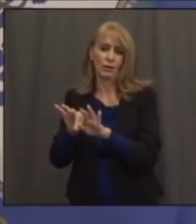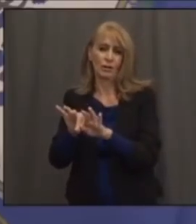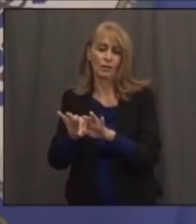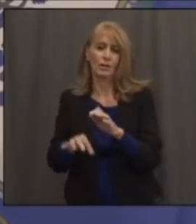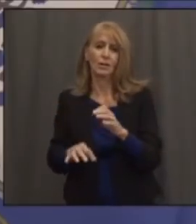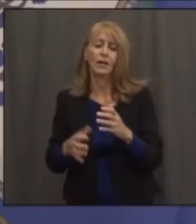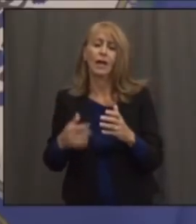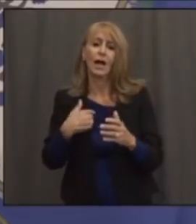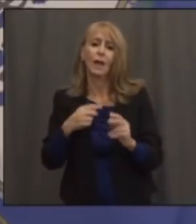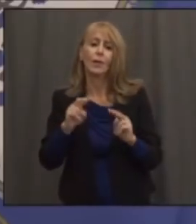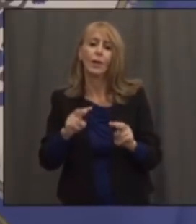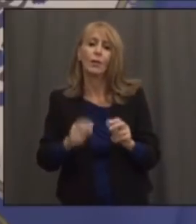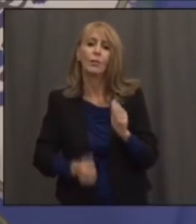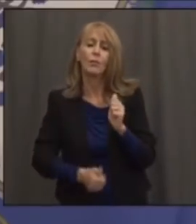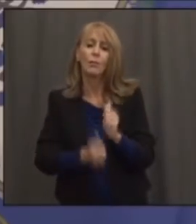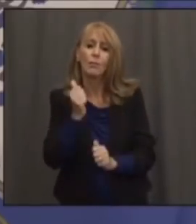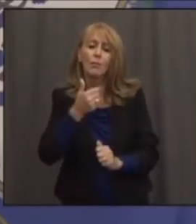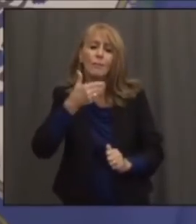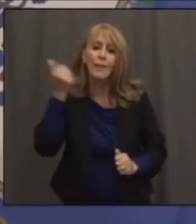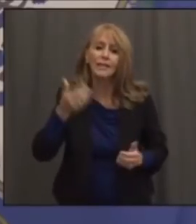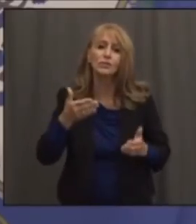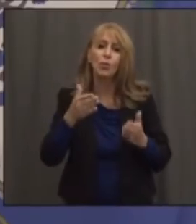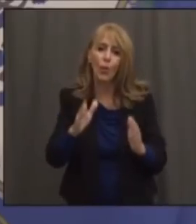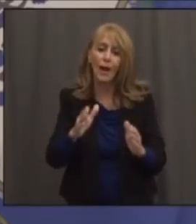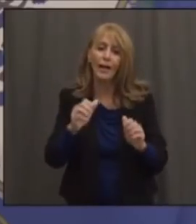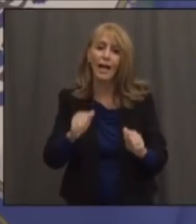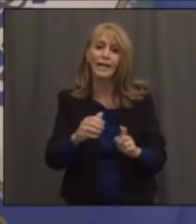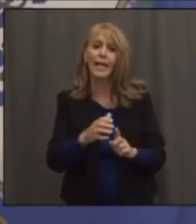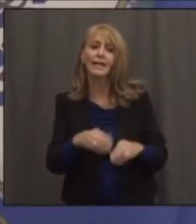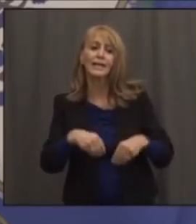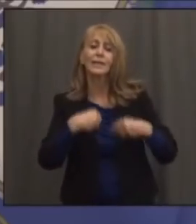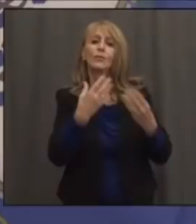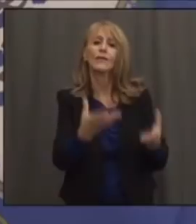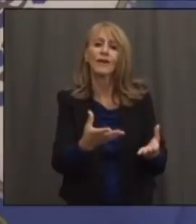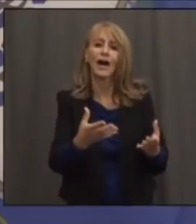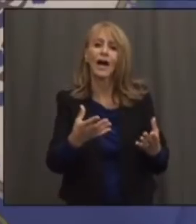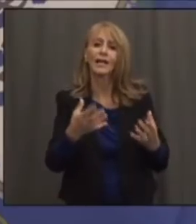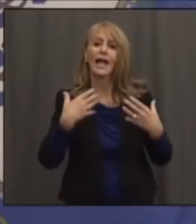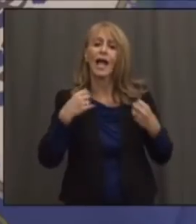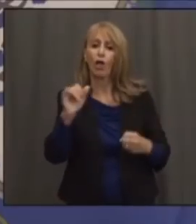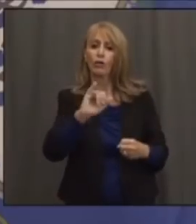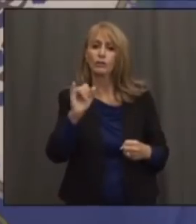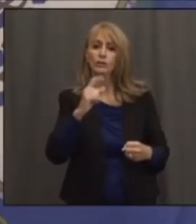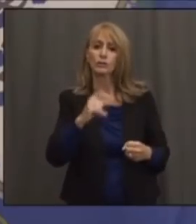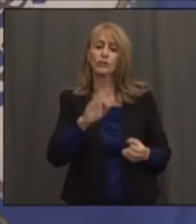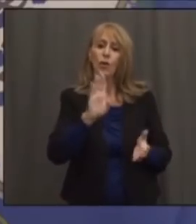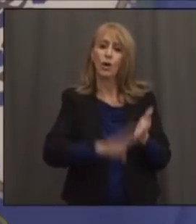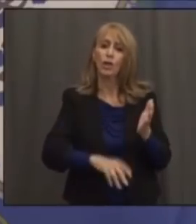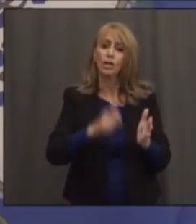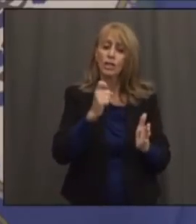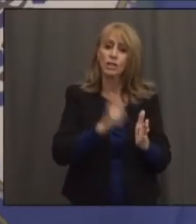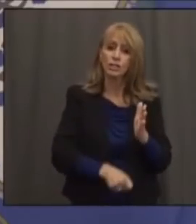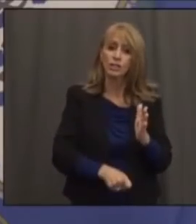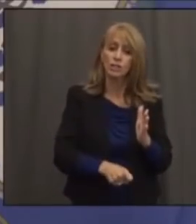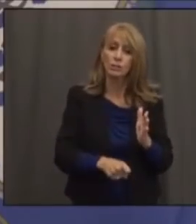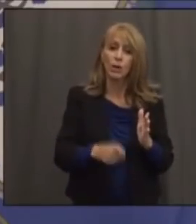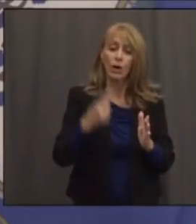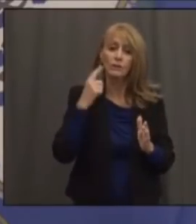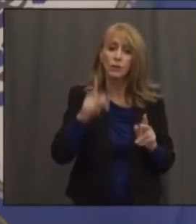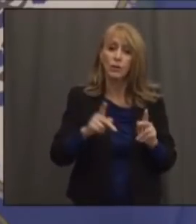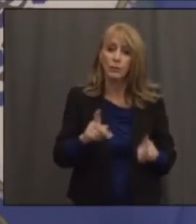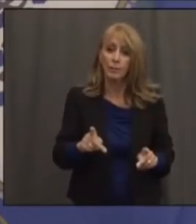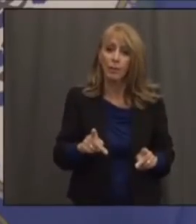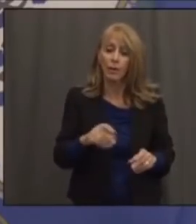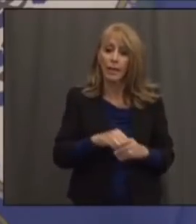most impactful way that I can expand access to health care at the least cost to the people of